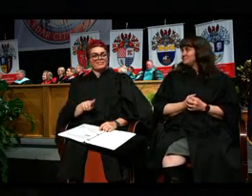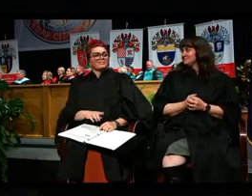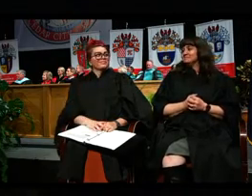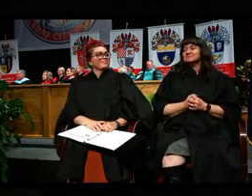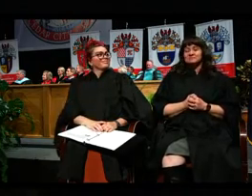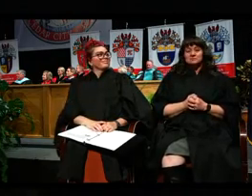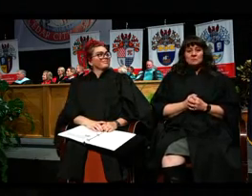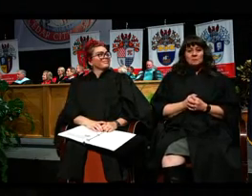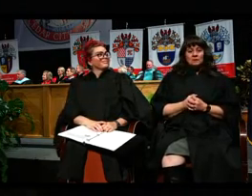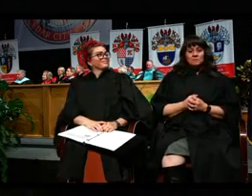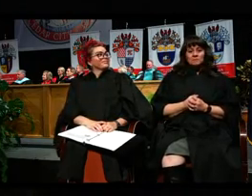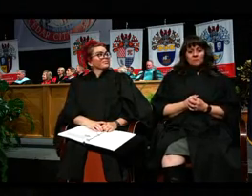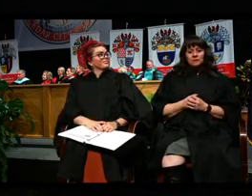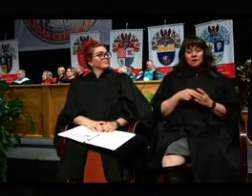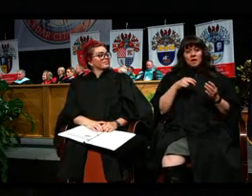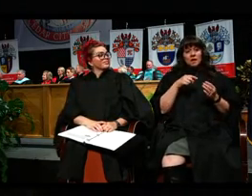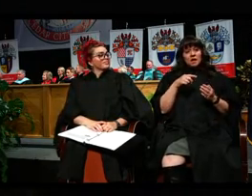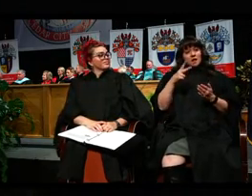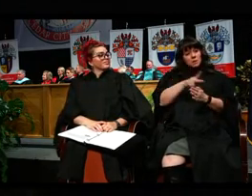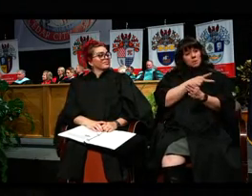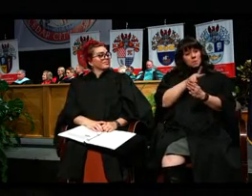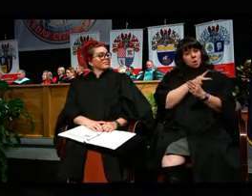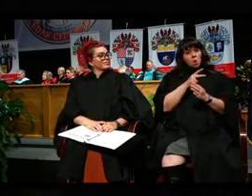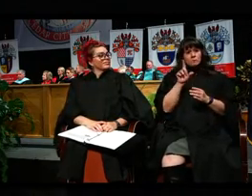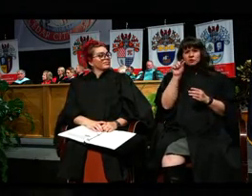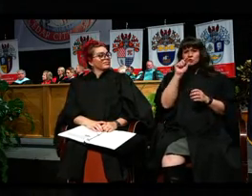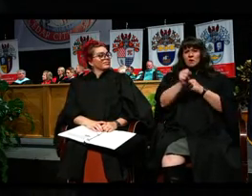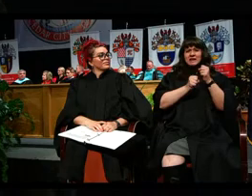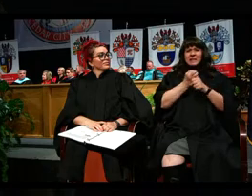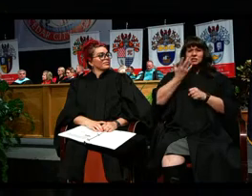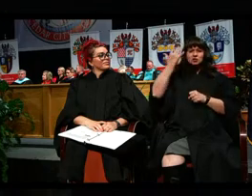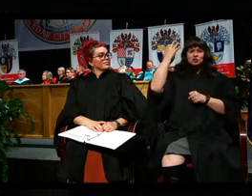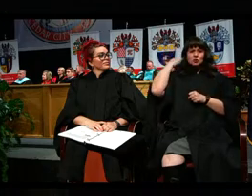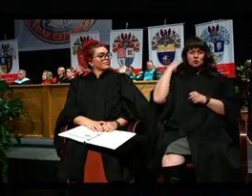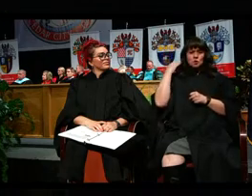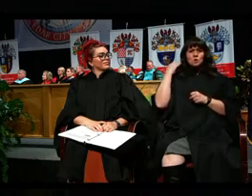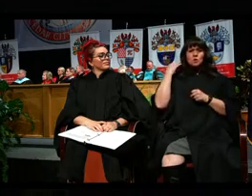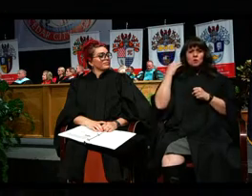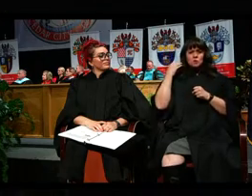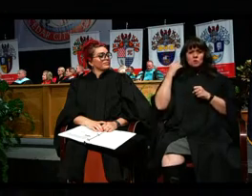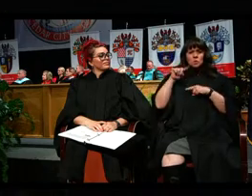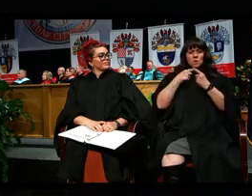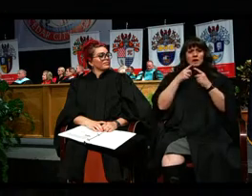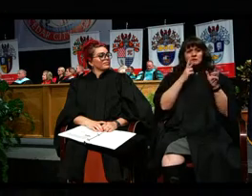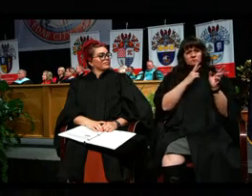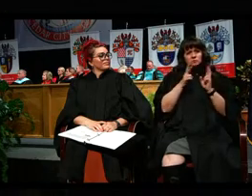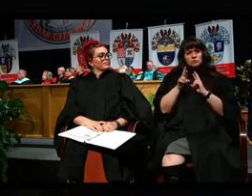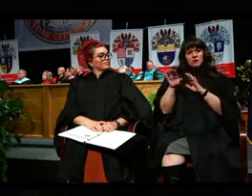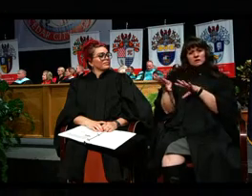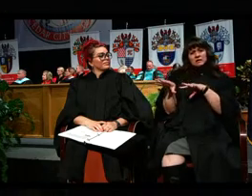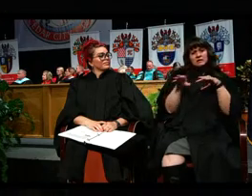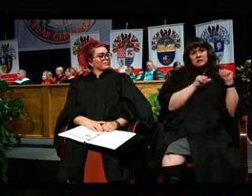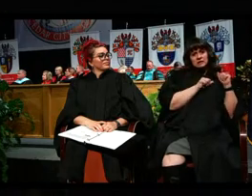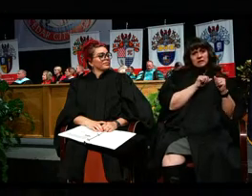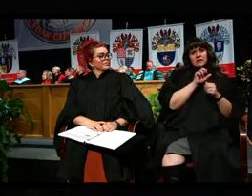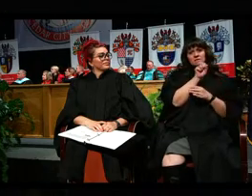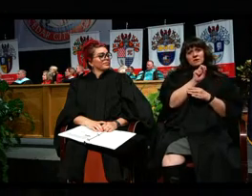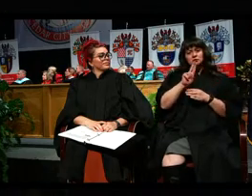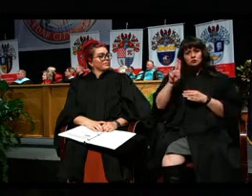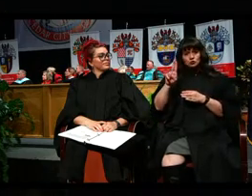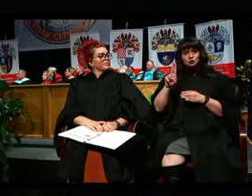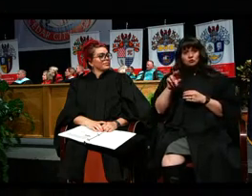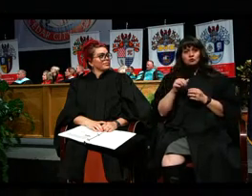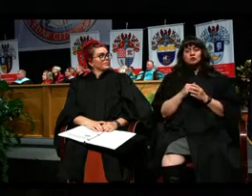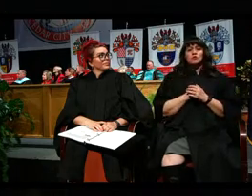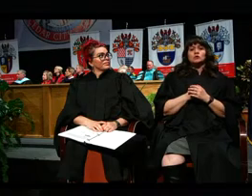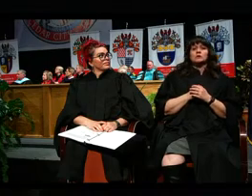I wrote this poem 20 years ago as I was getting ready to leave Southern Utah University after the 32